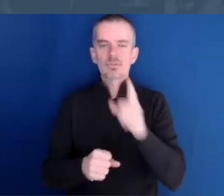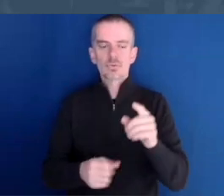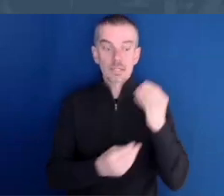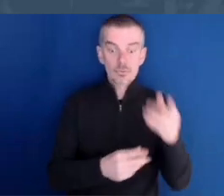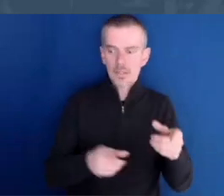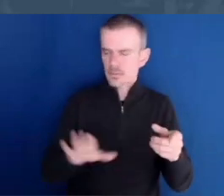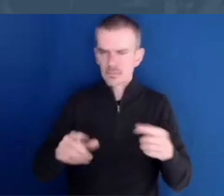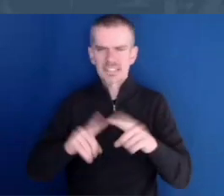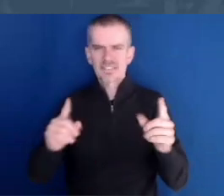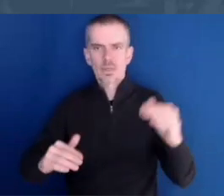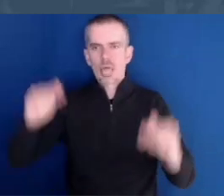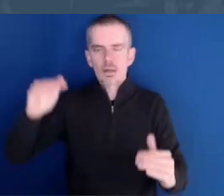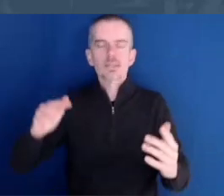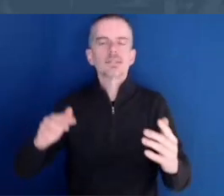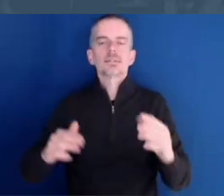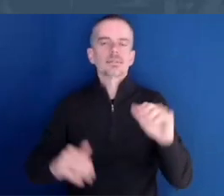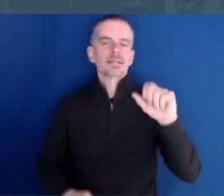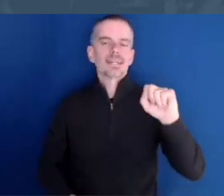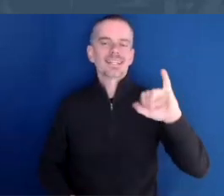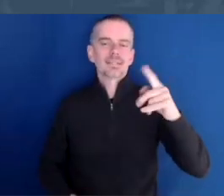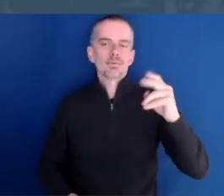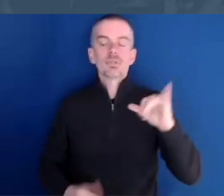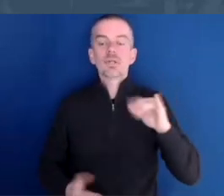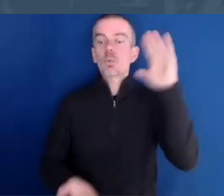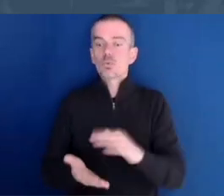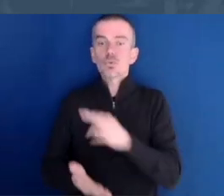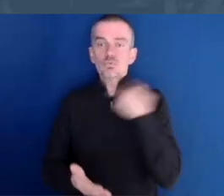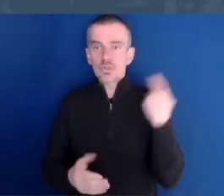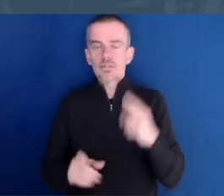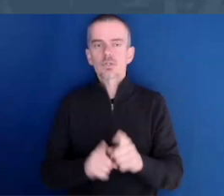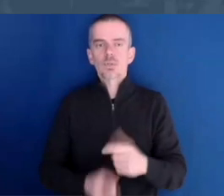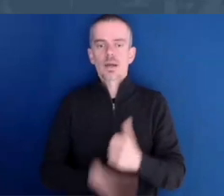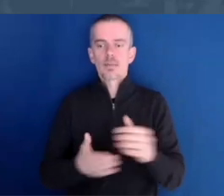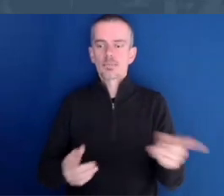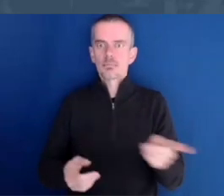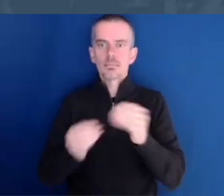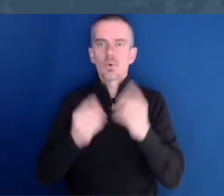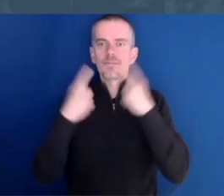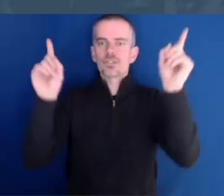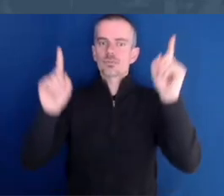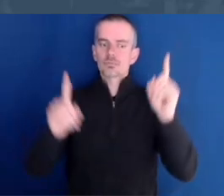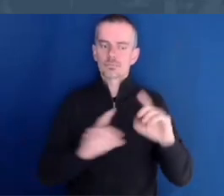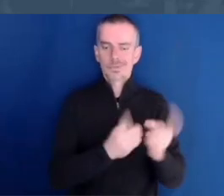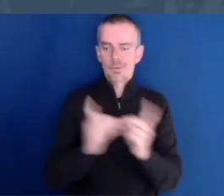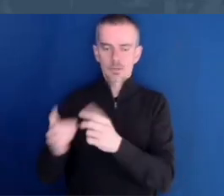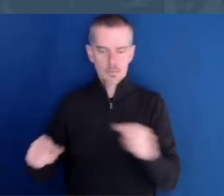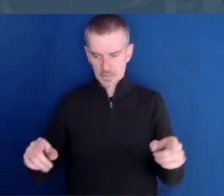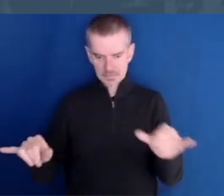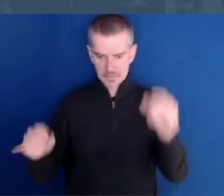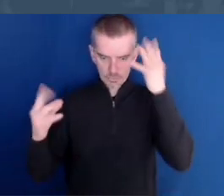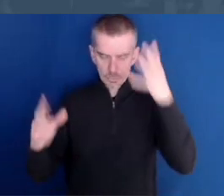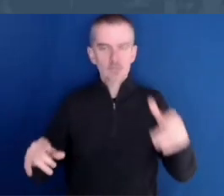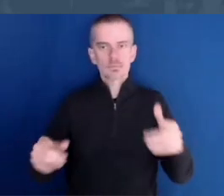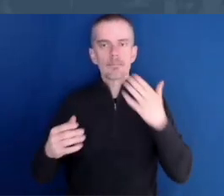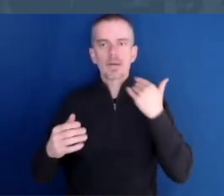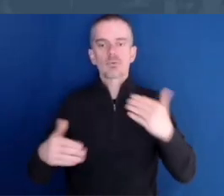right? Because this is going to not only mitigate risk, but it's going to improve efficiency across the departments, right? And the more efficient the departments are,